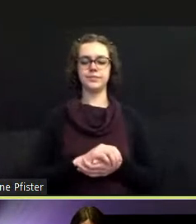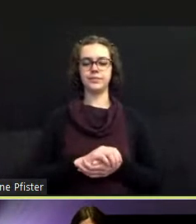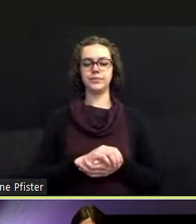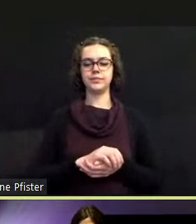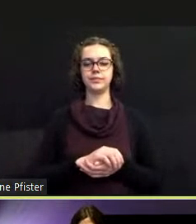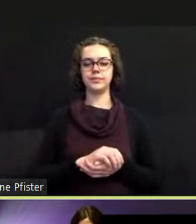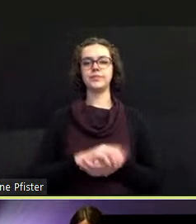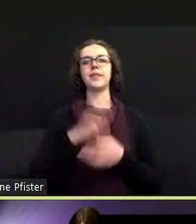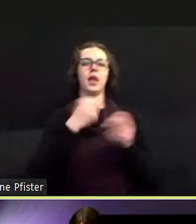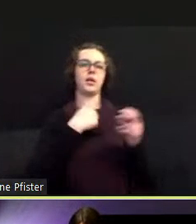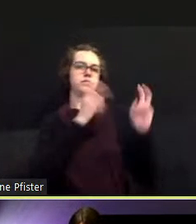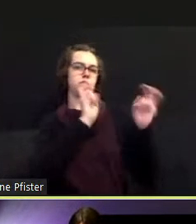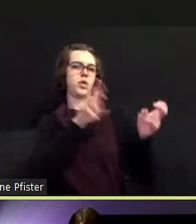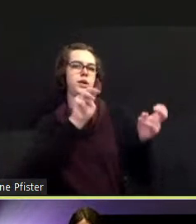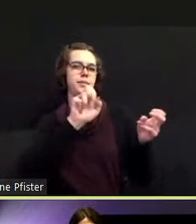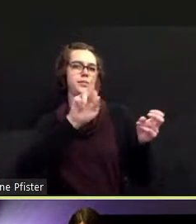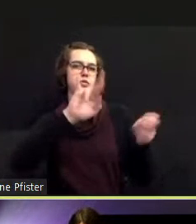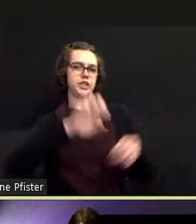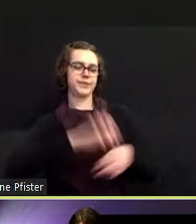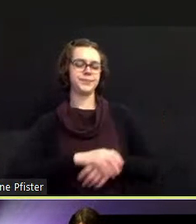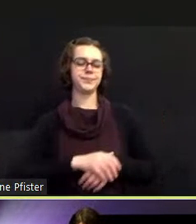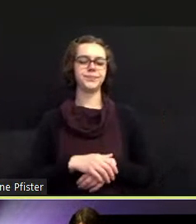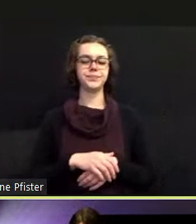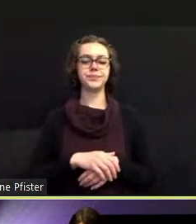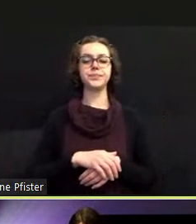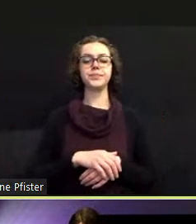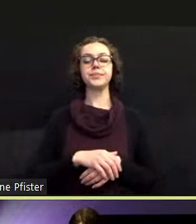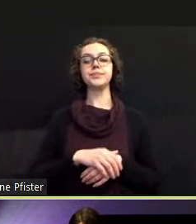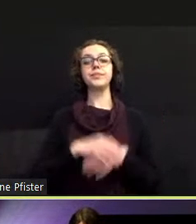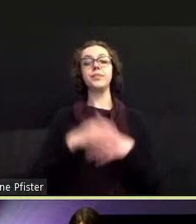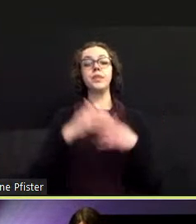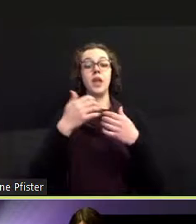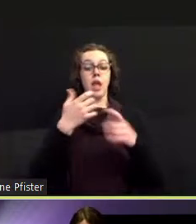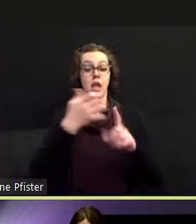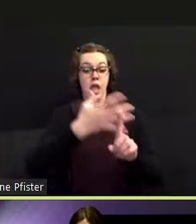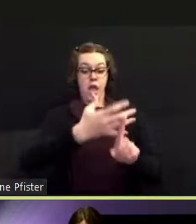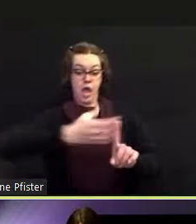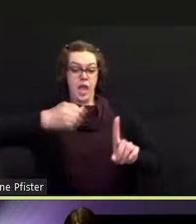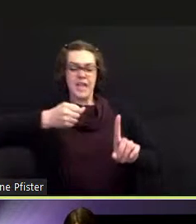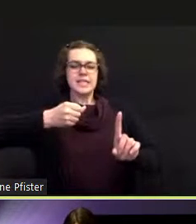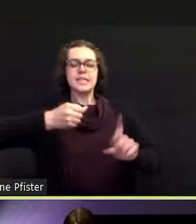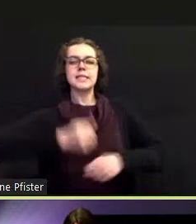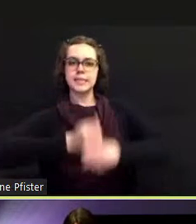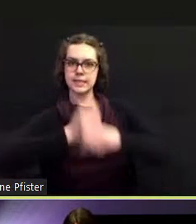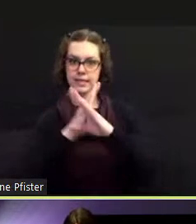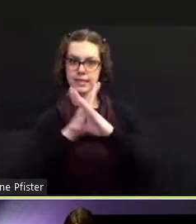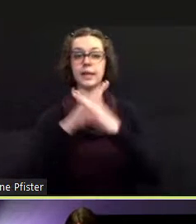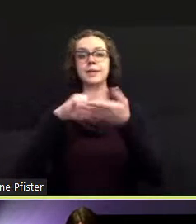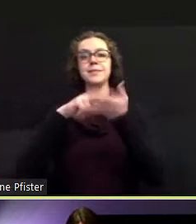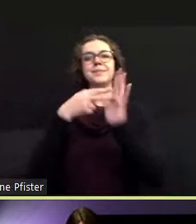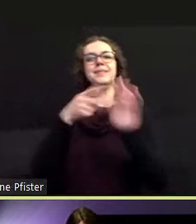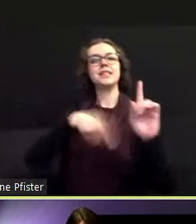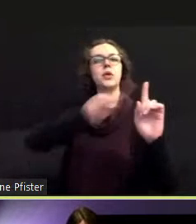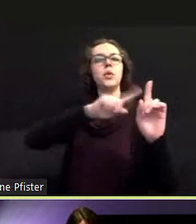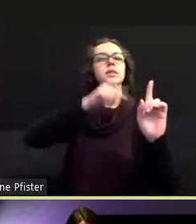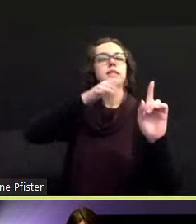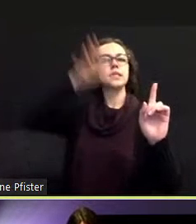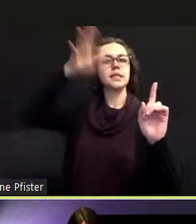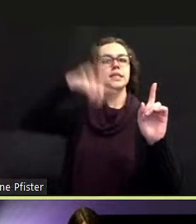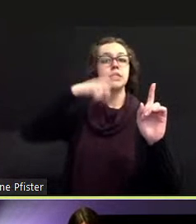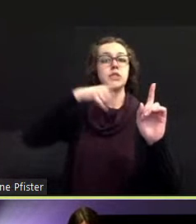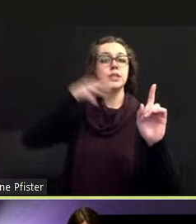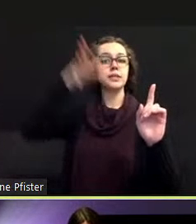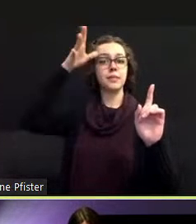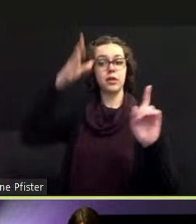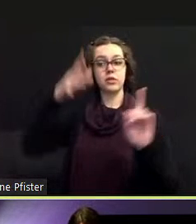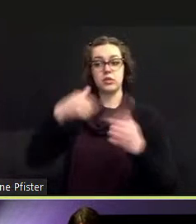And again, quoting from Murray there. Attempting to prevent such deprivation entails addressing hearing parents of deaf children.